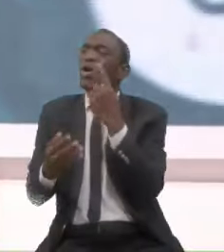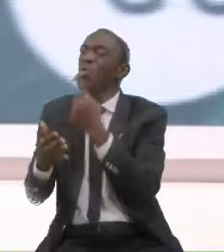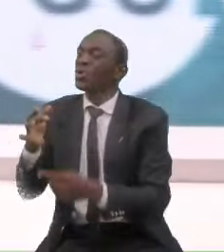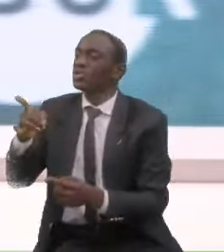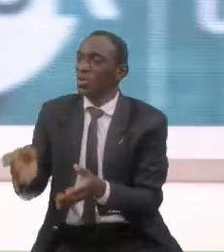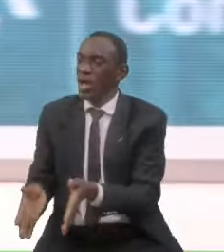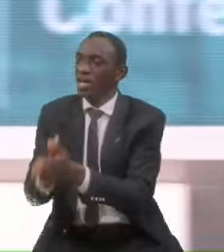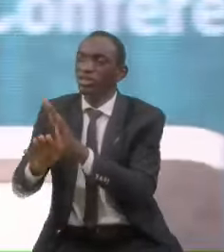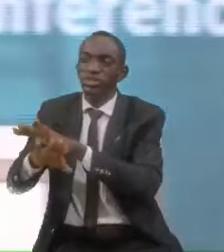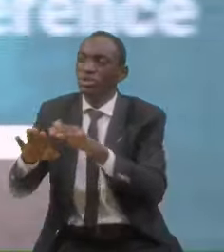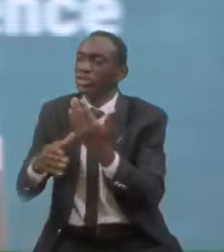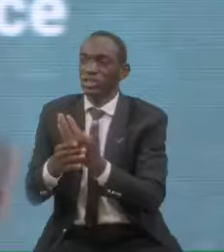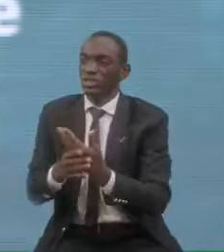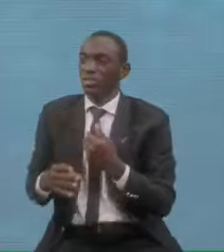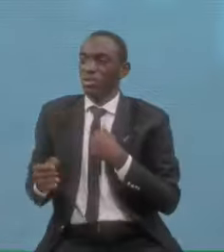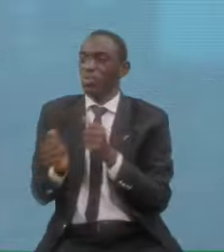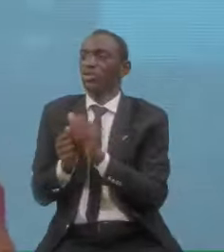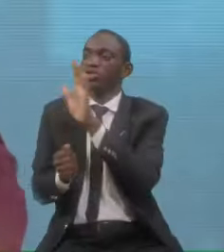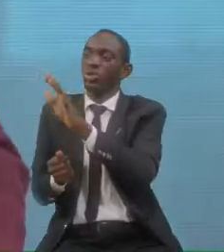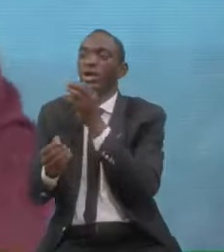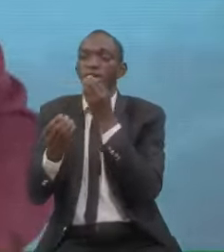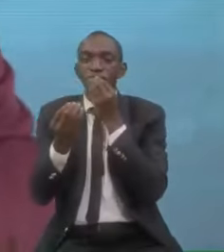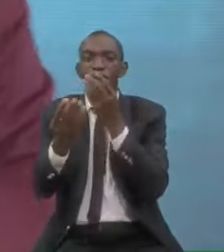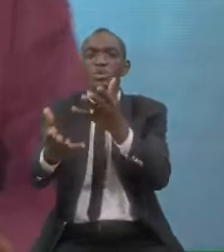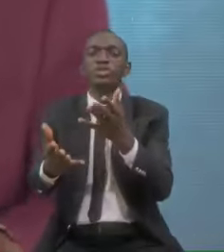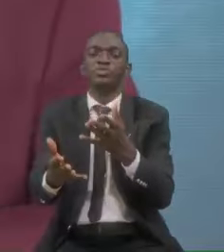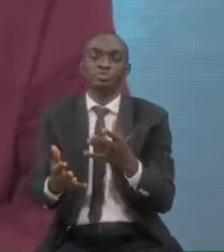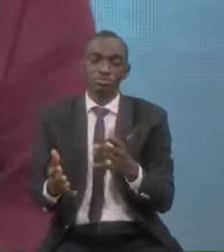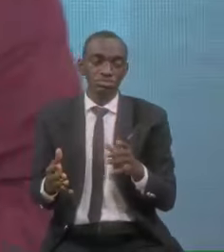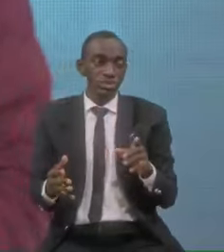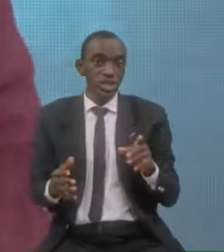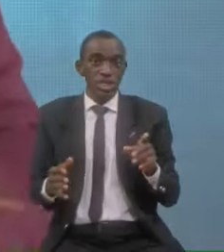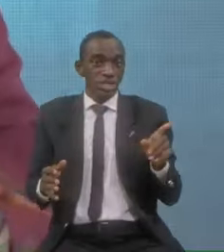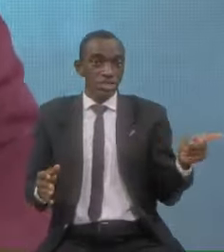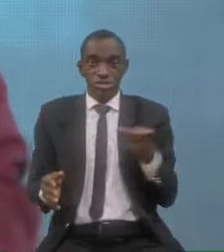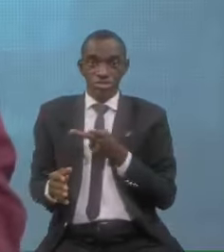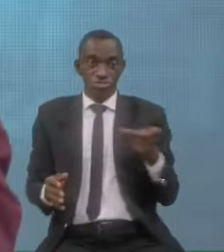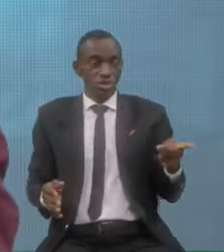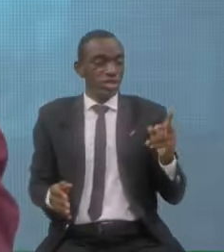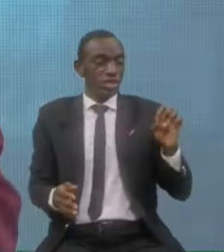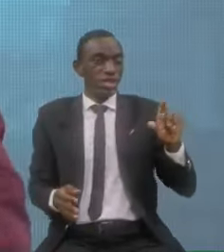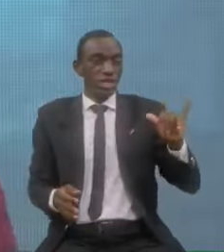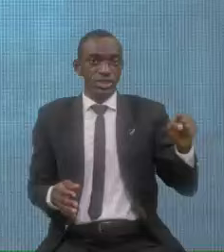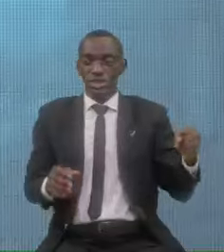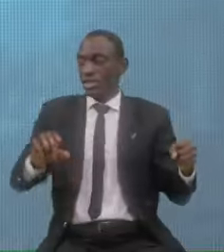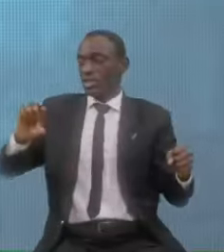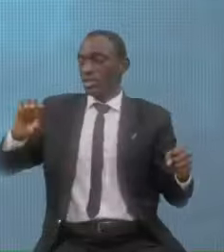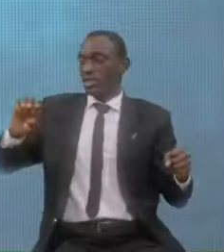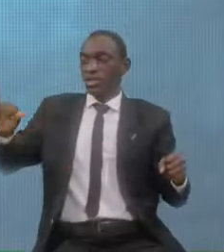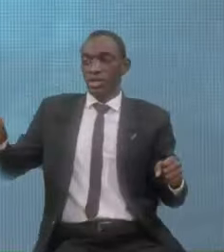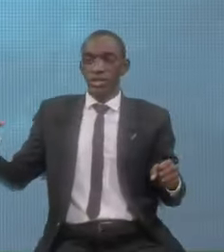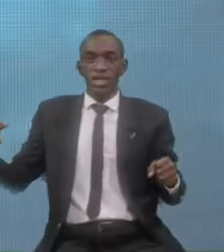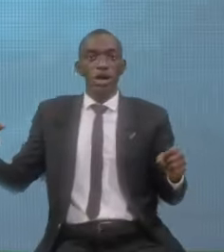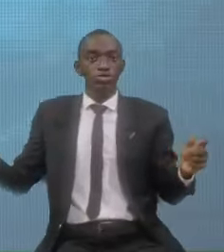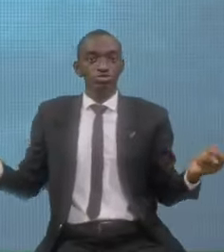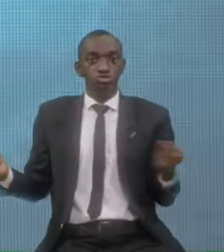information. And he kept on following. And they were at Gilgal. And Elijah said, stay here. He said, as